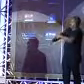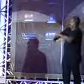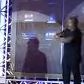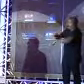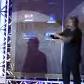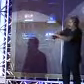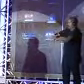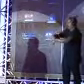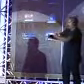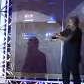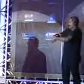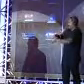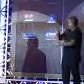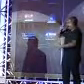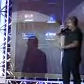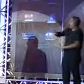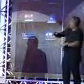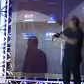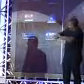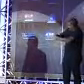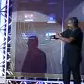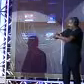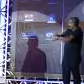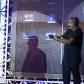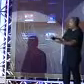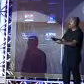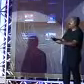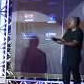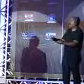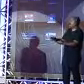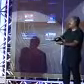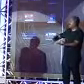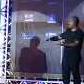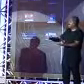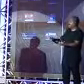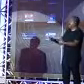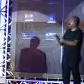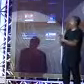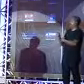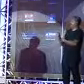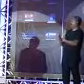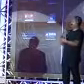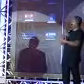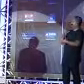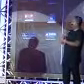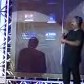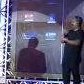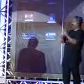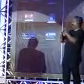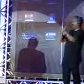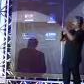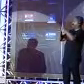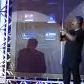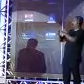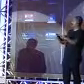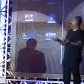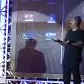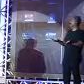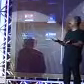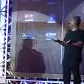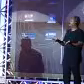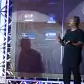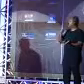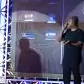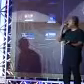to use the least powerful, in fact, for other